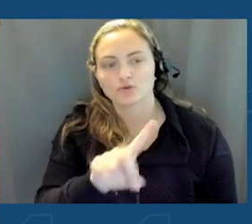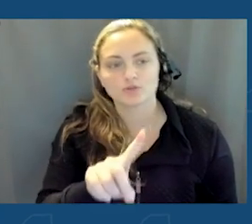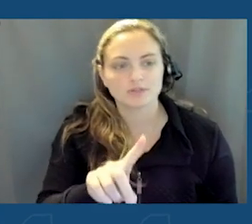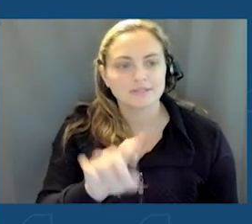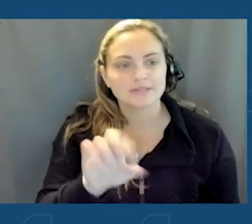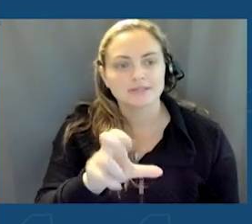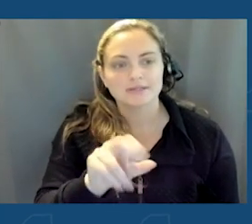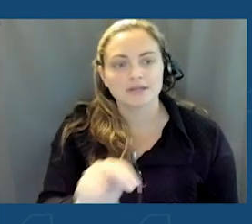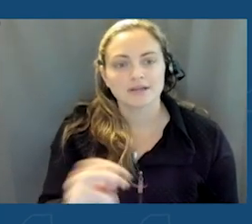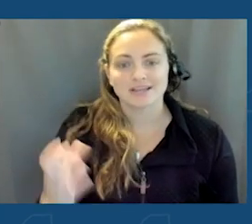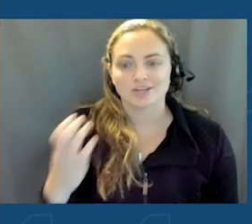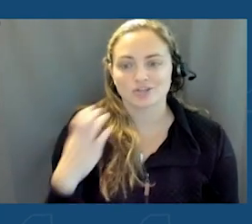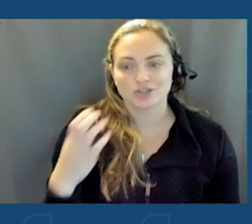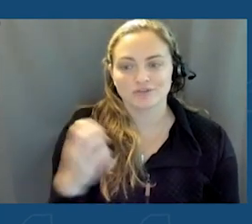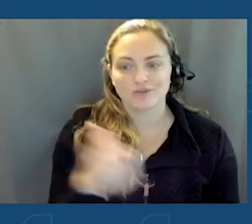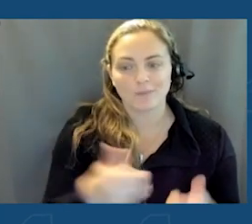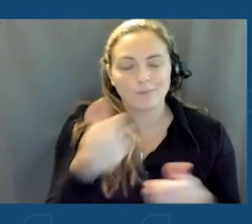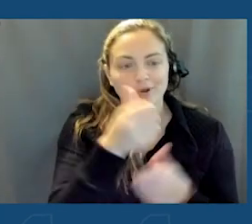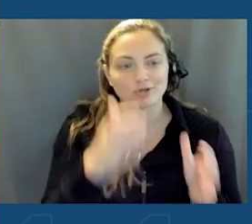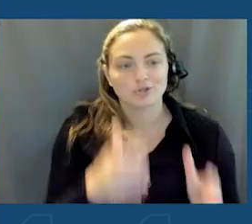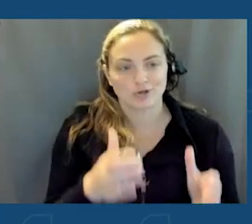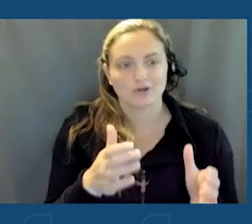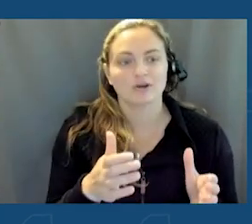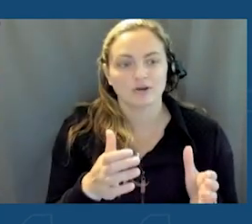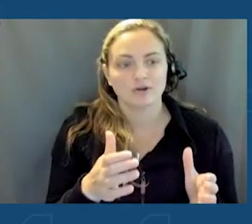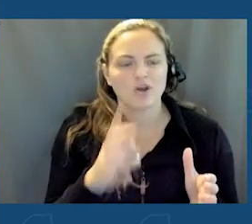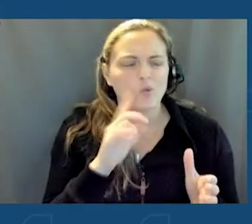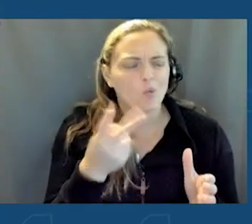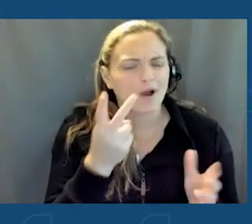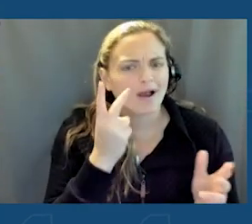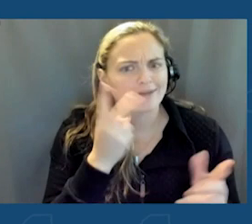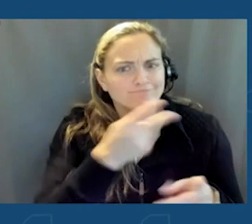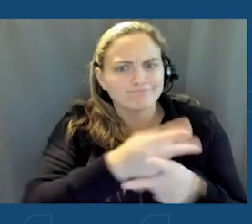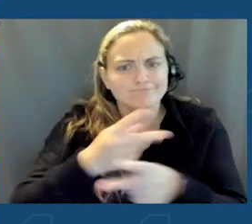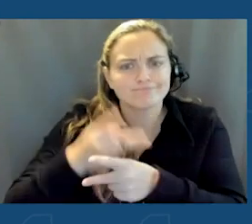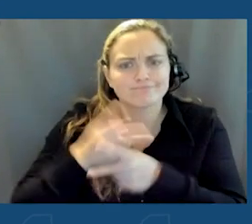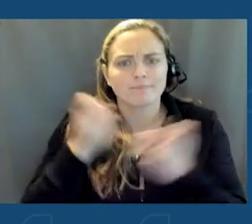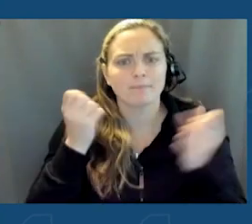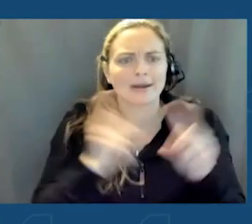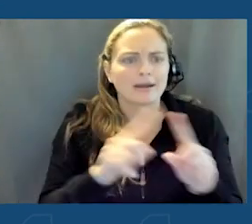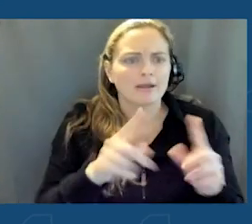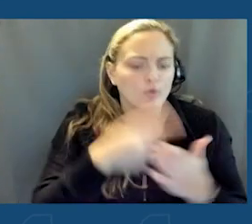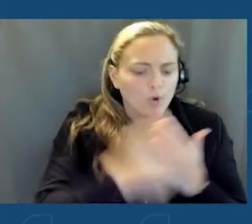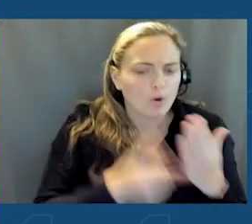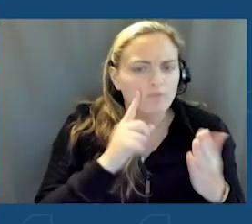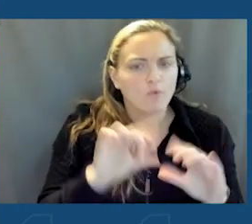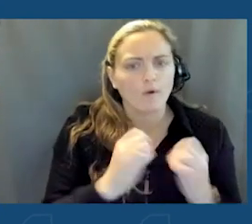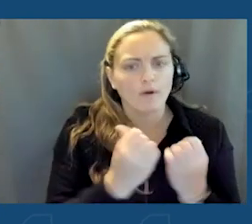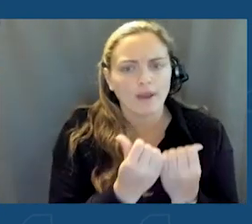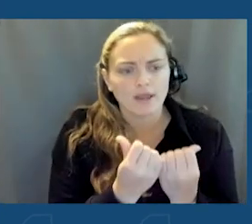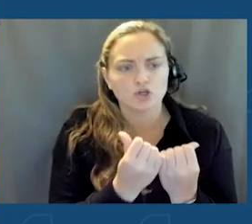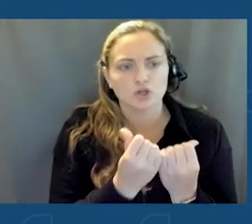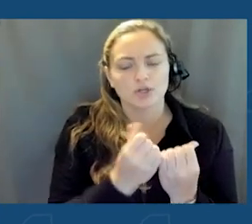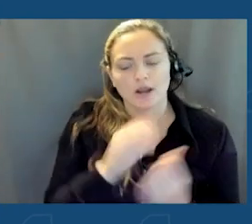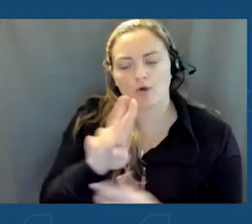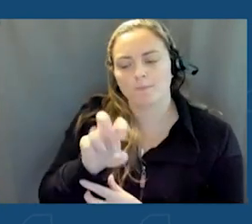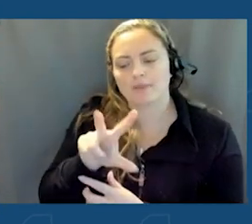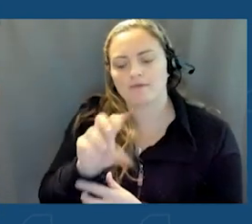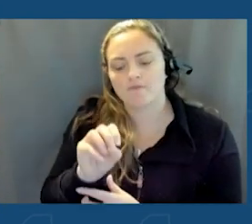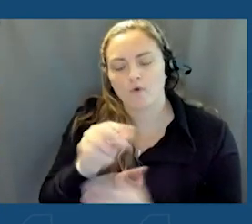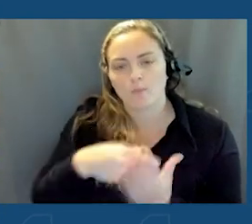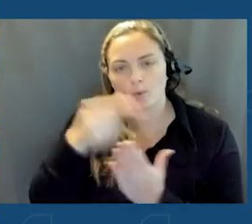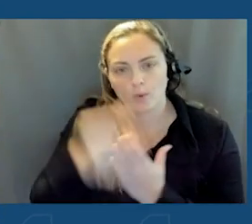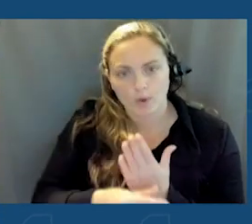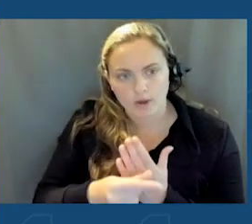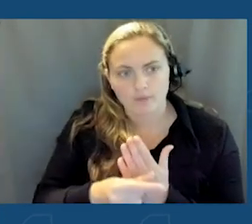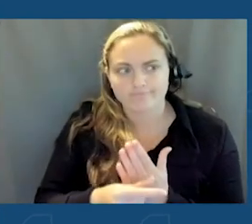for CAMBA. I oversee a number of programs for our agency, including our BEVO program. And we're thrilled